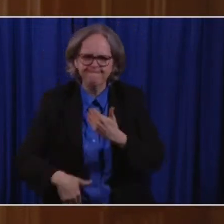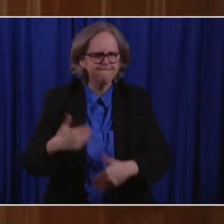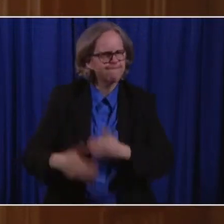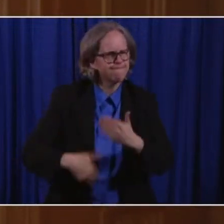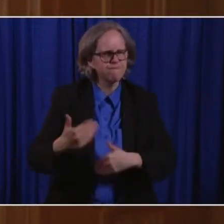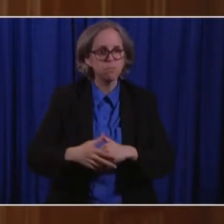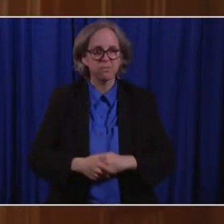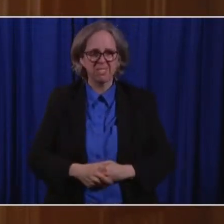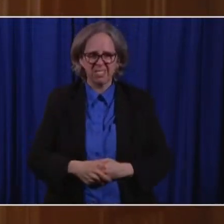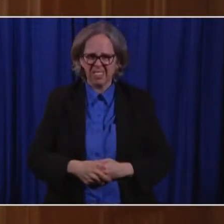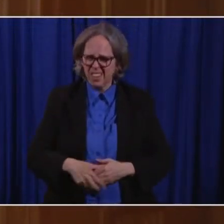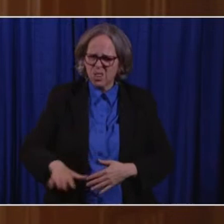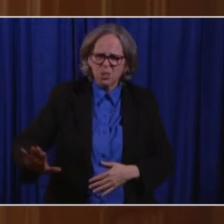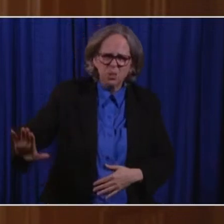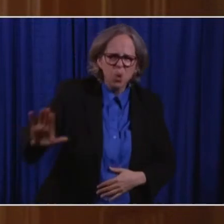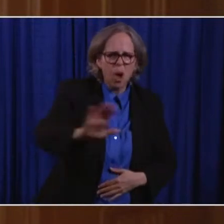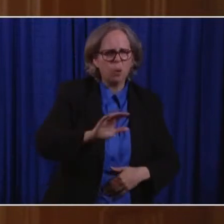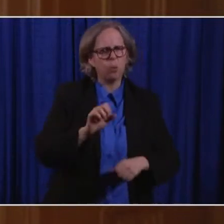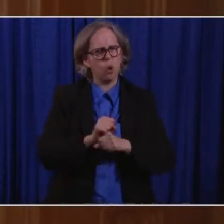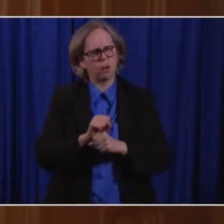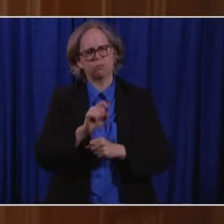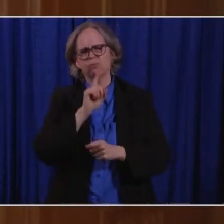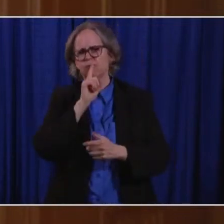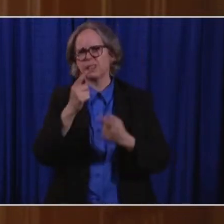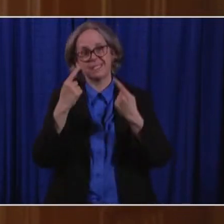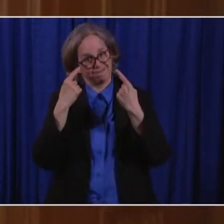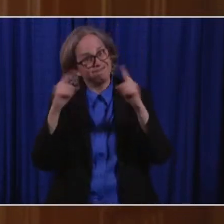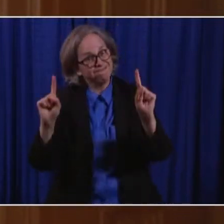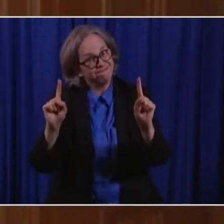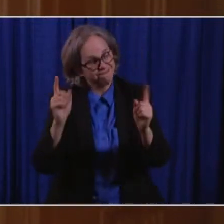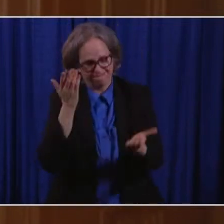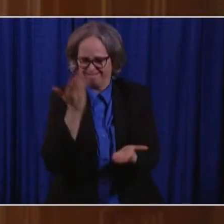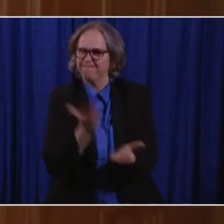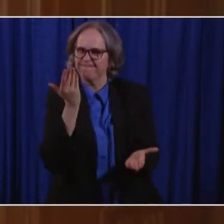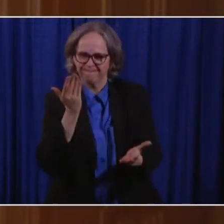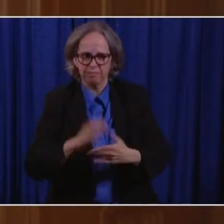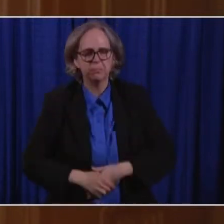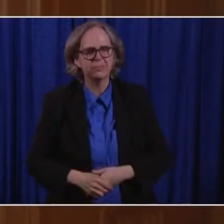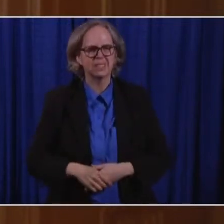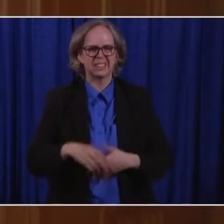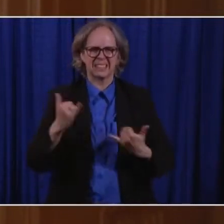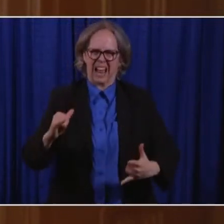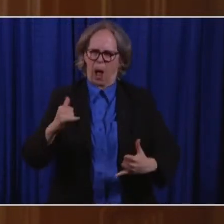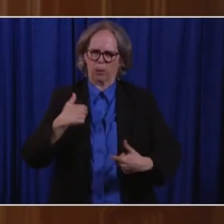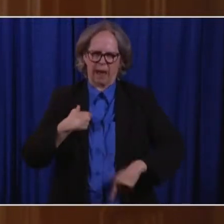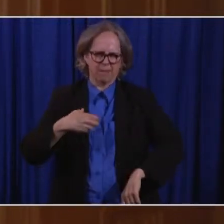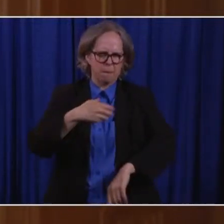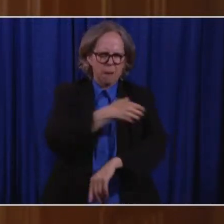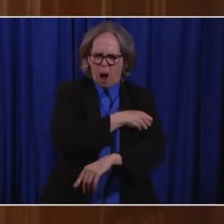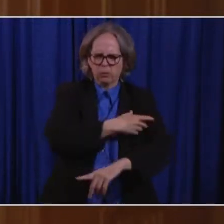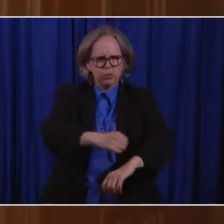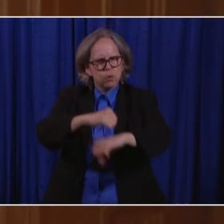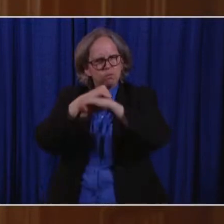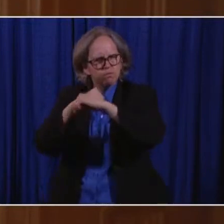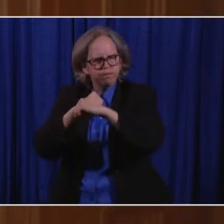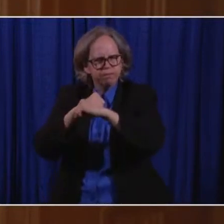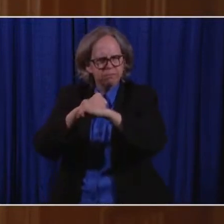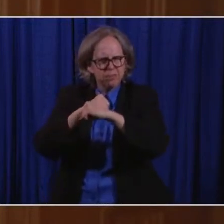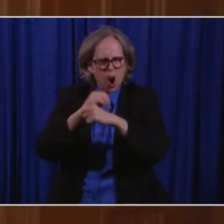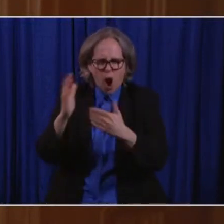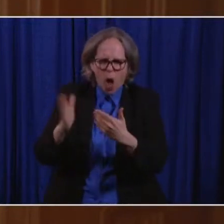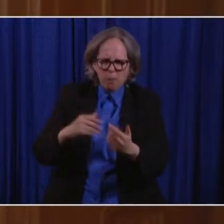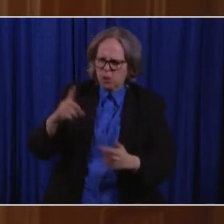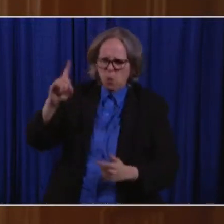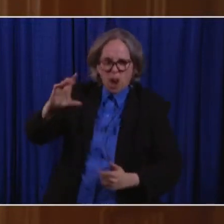worked. Now we have a powerful weapon that is almost 100% effective in beating this